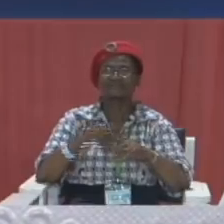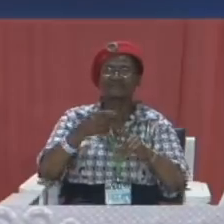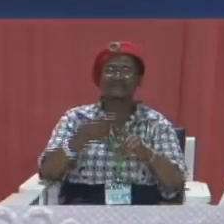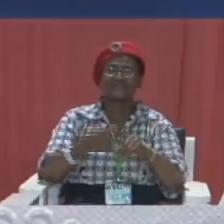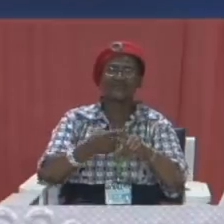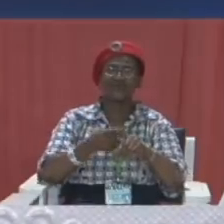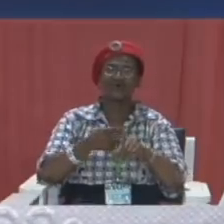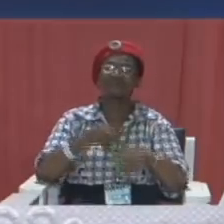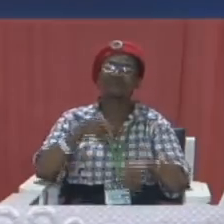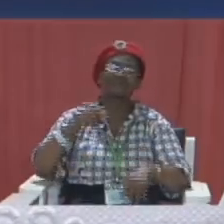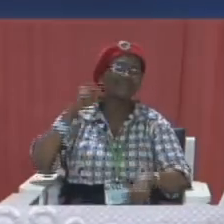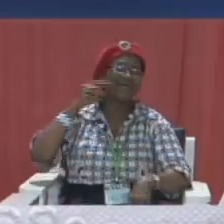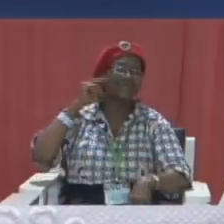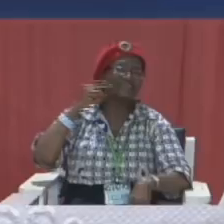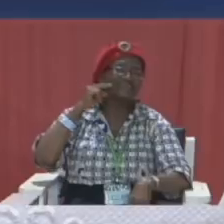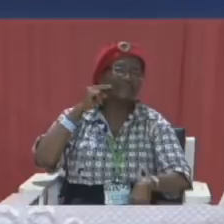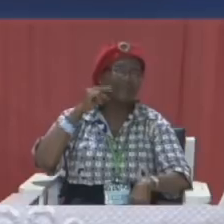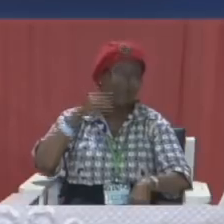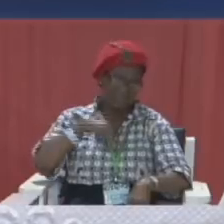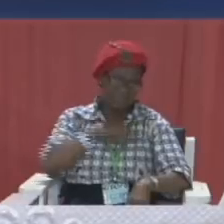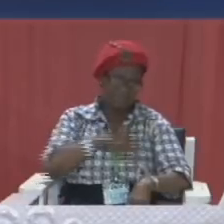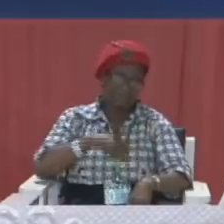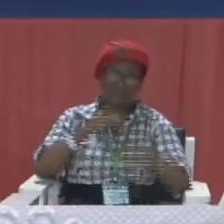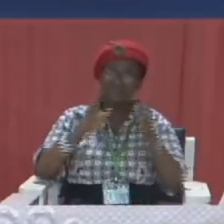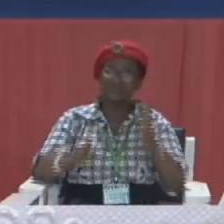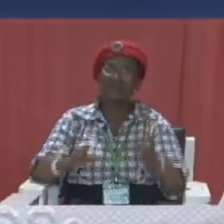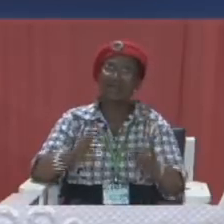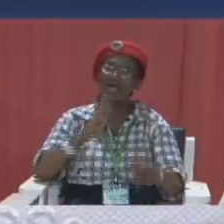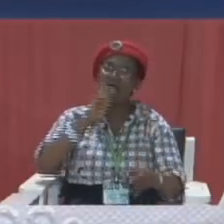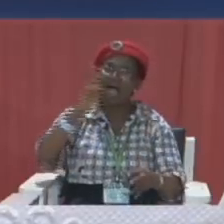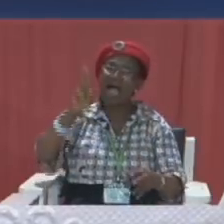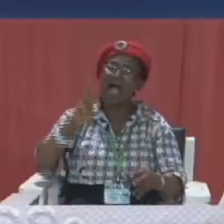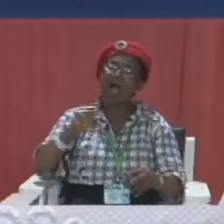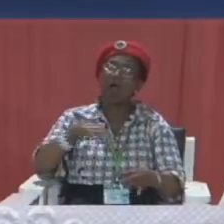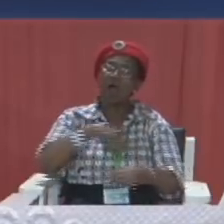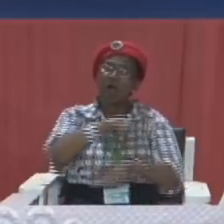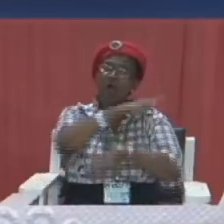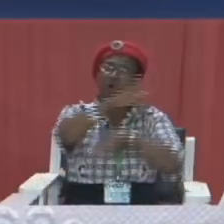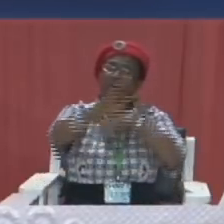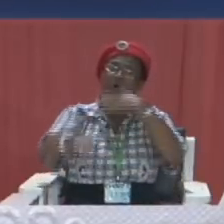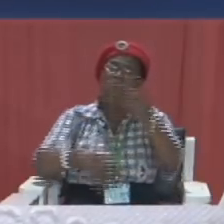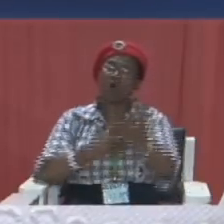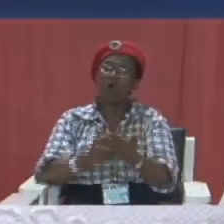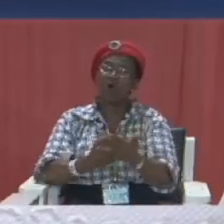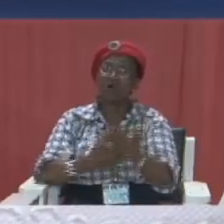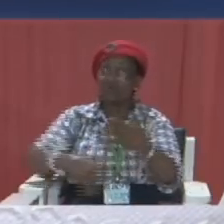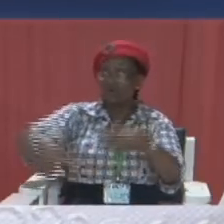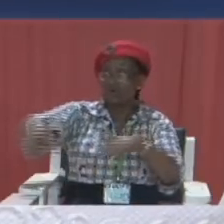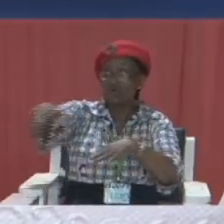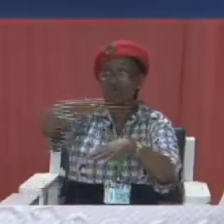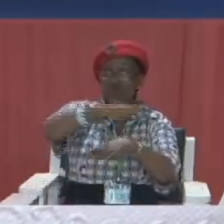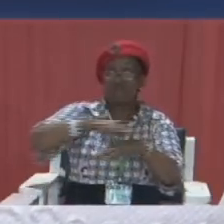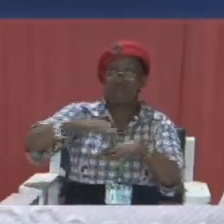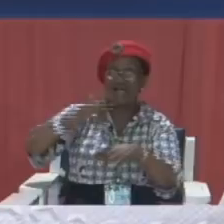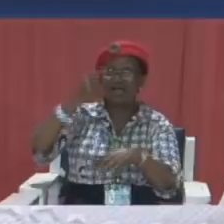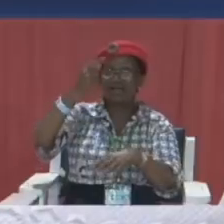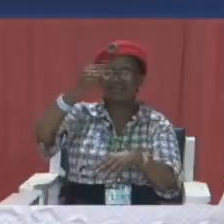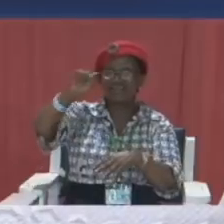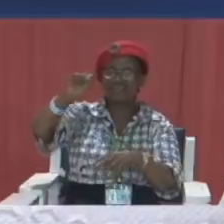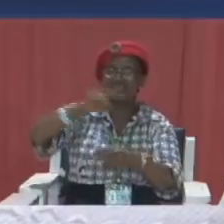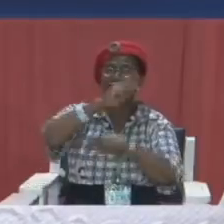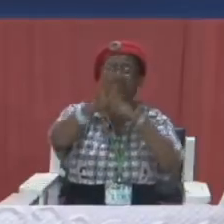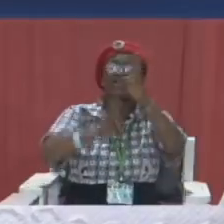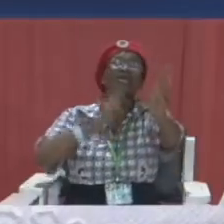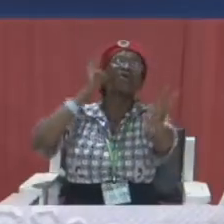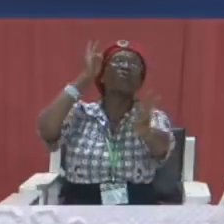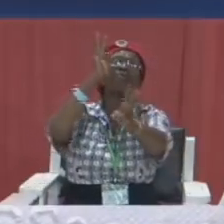lati orilede yi, missionaries are all over the world. Awon to muse irere lo si orilede won be